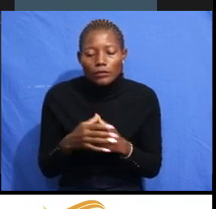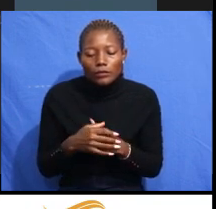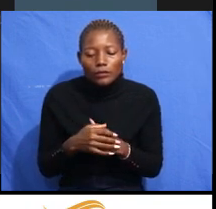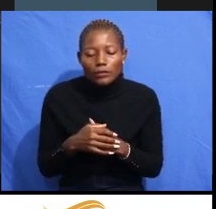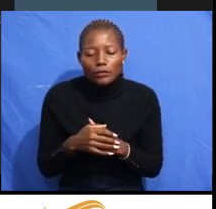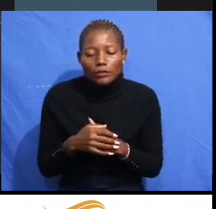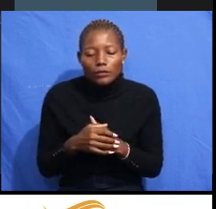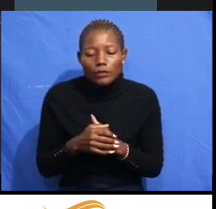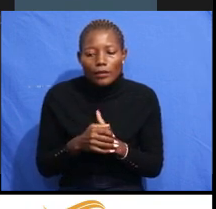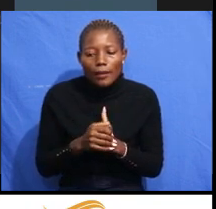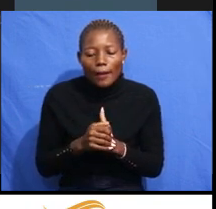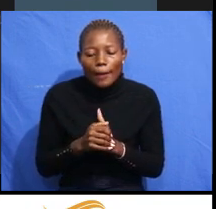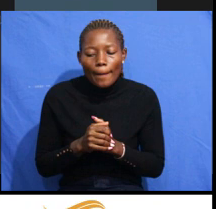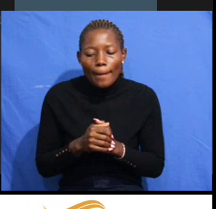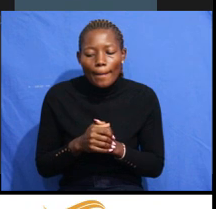question.